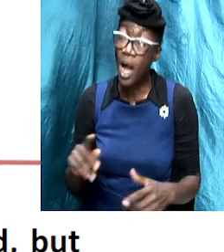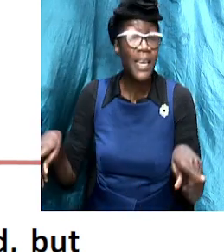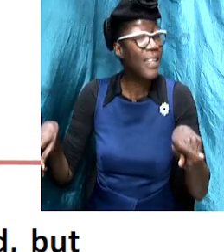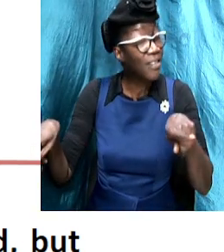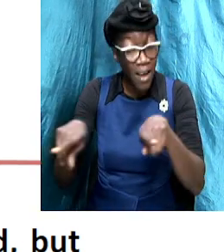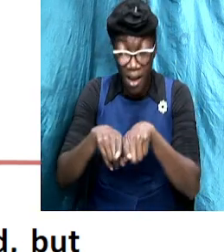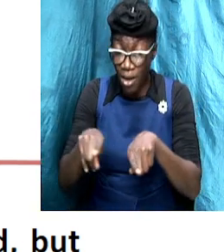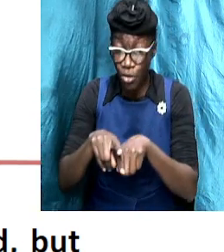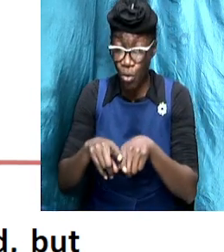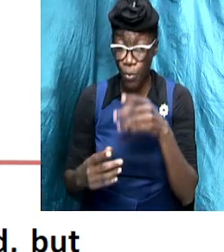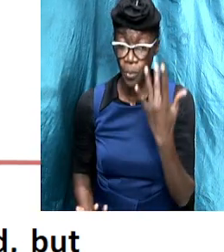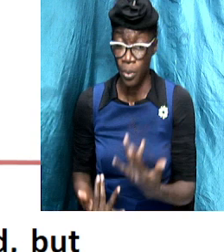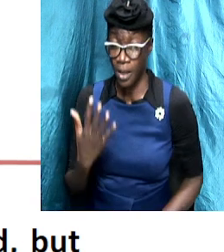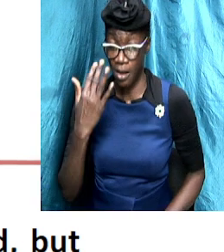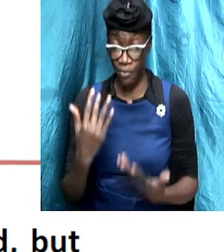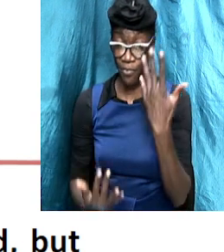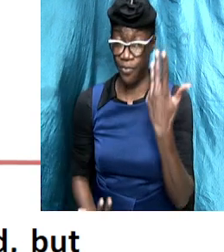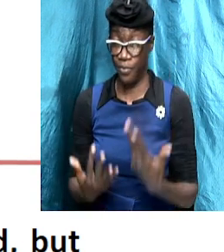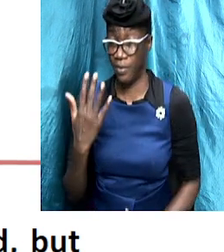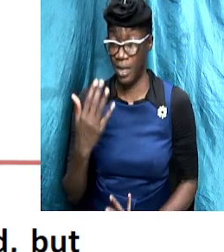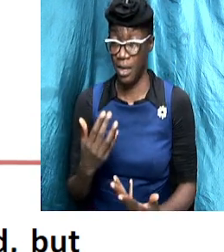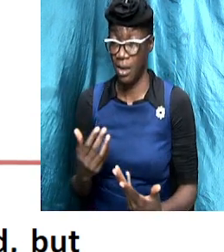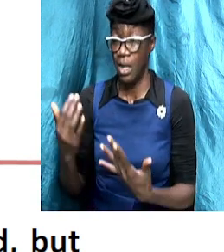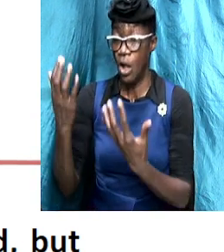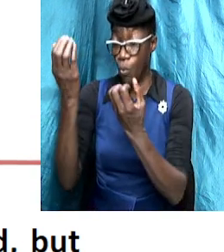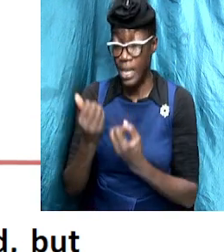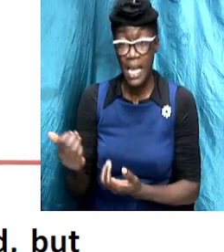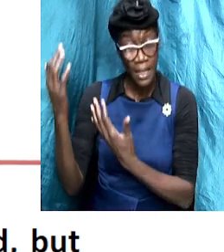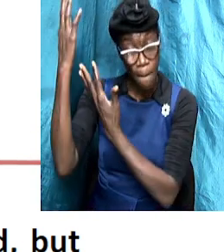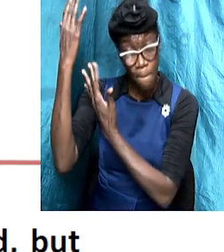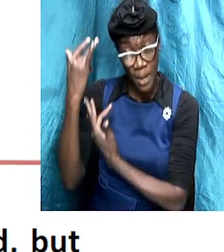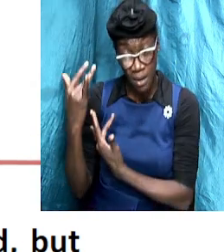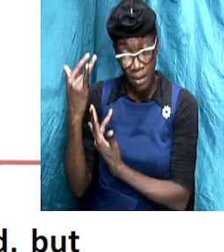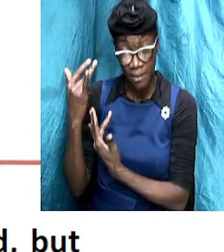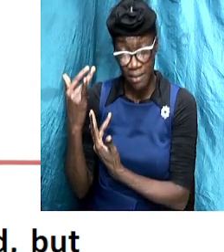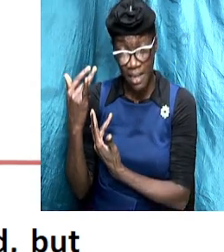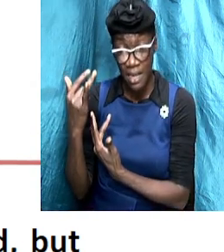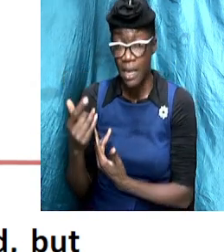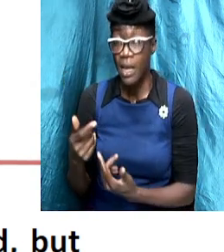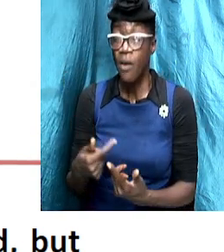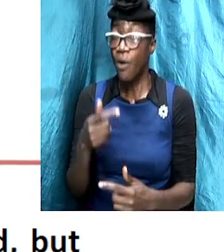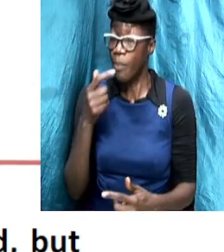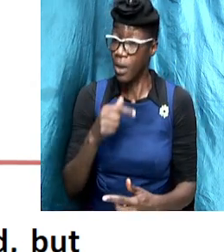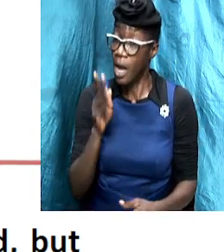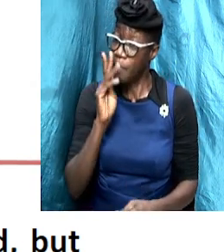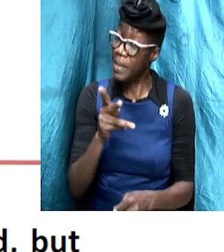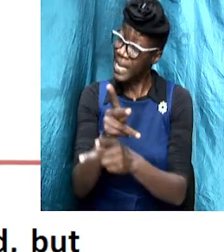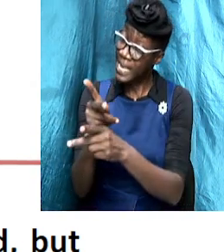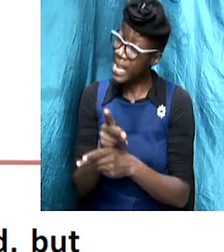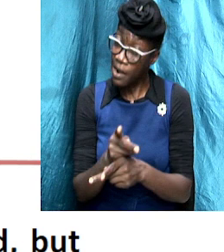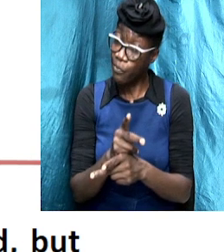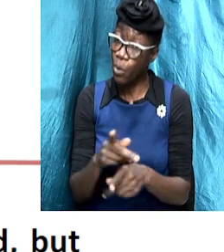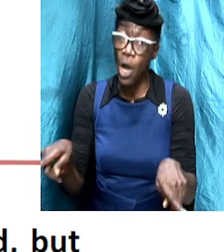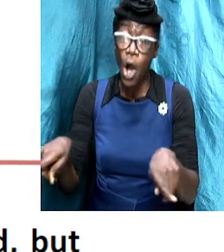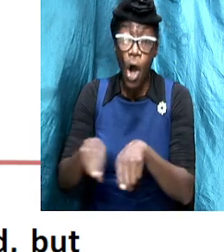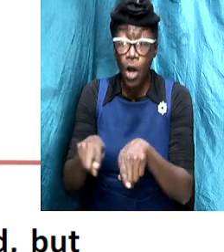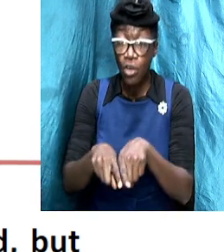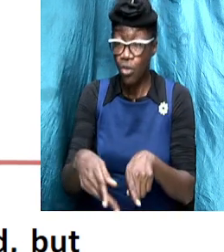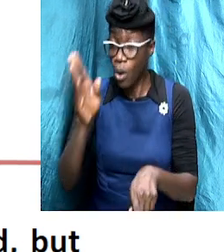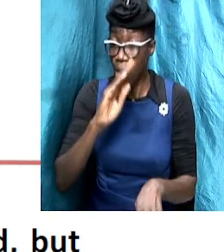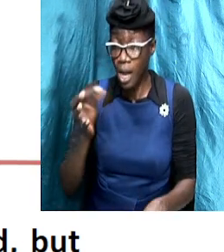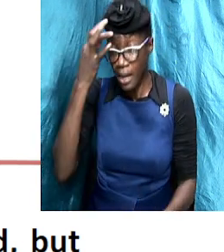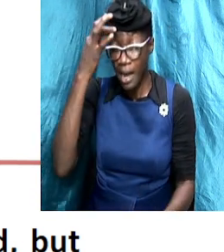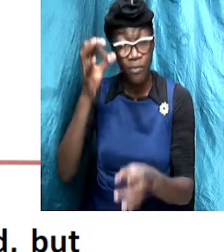while we can get mercy from God, we must be careful because he's also a God of judgment. Amen. And every knee is going to bow before